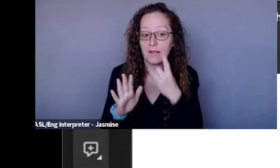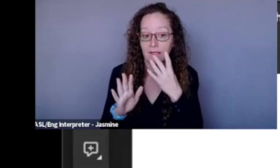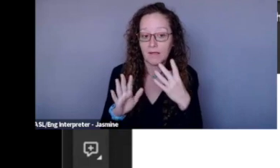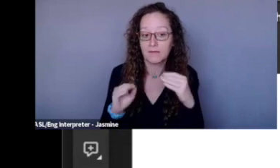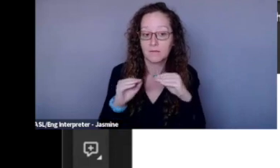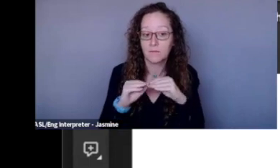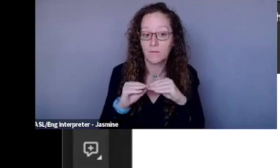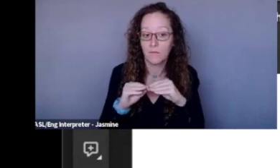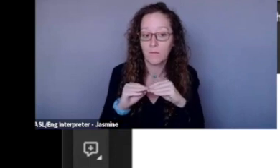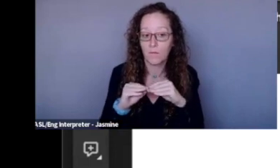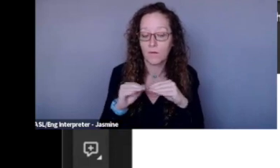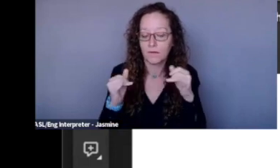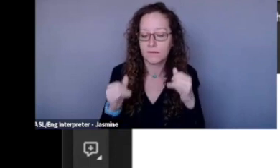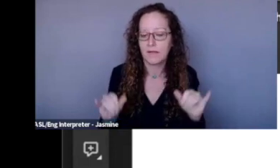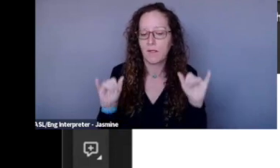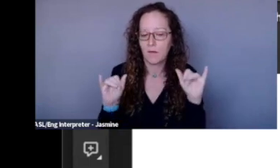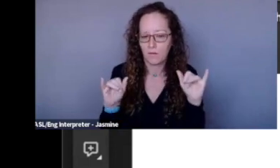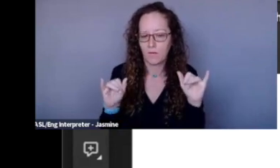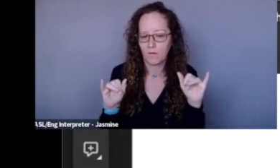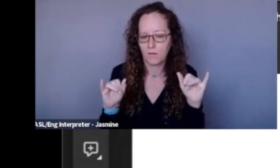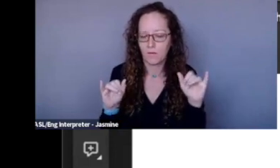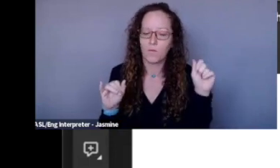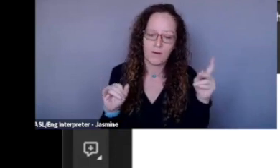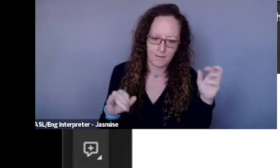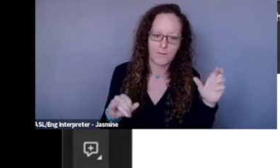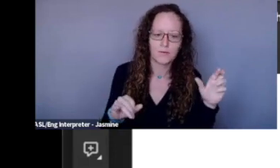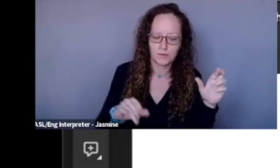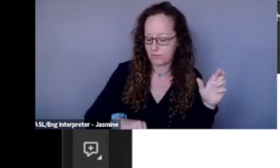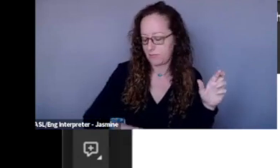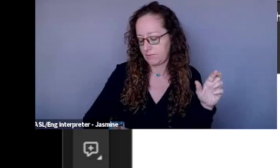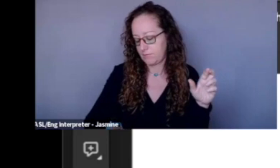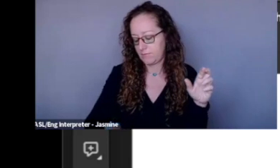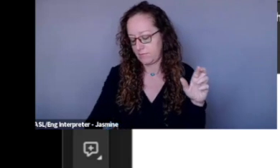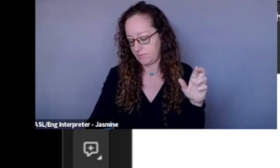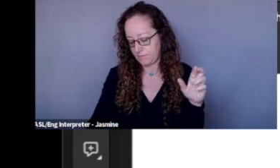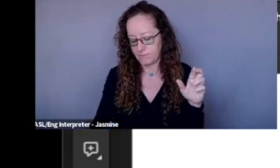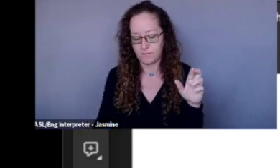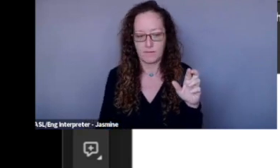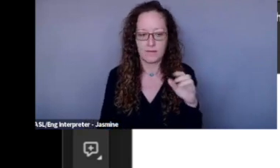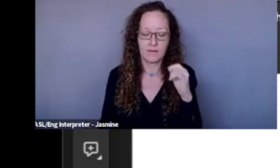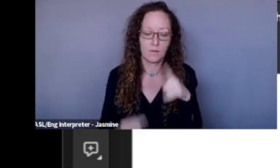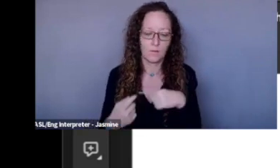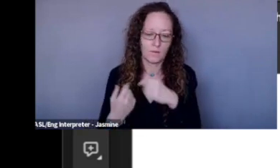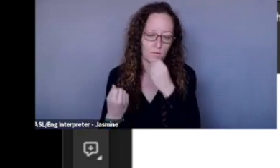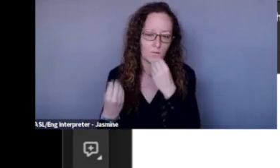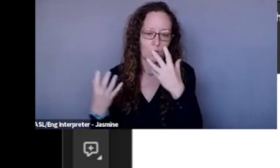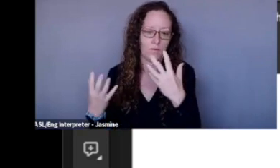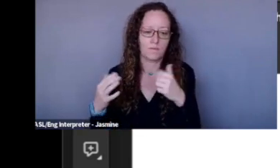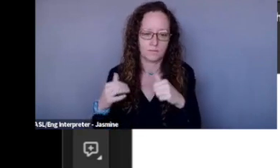more yellow or a little bit more amber when things are warmer as well.